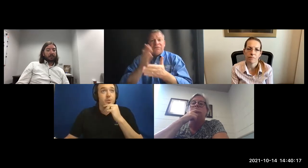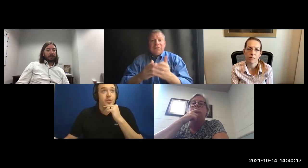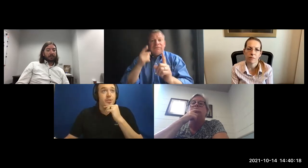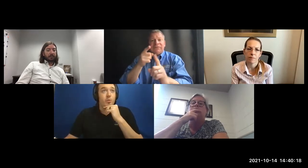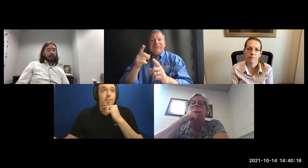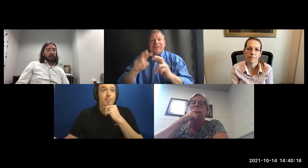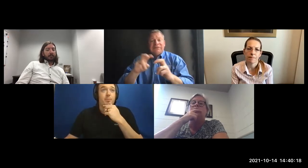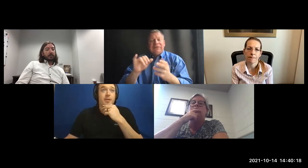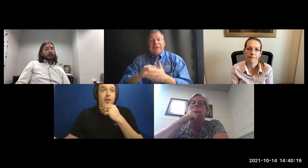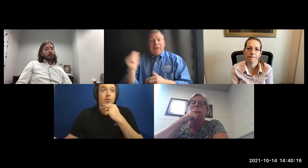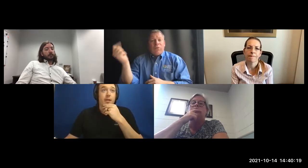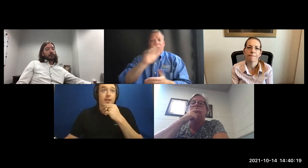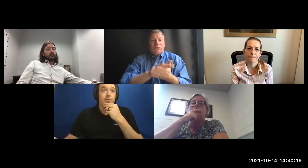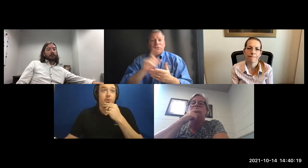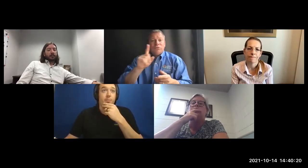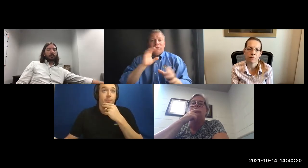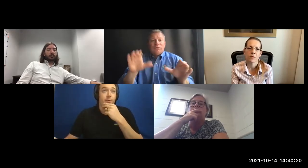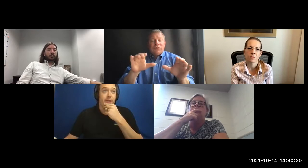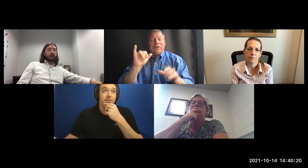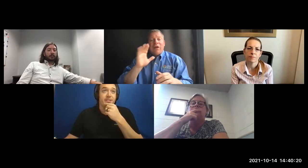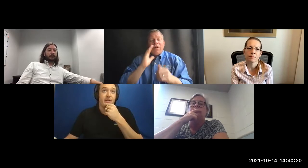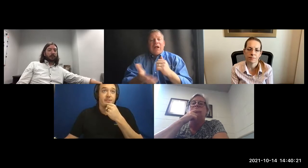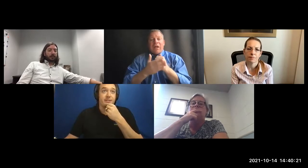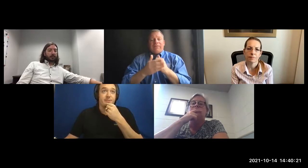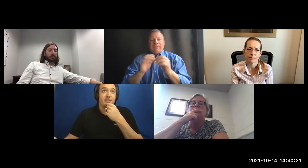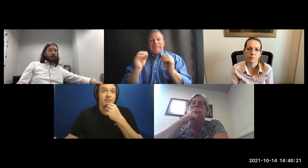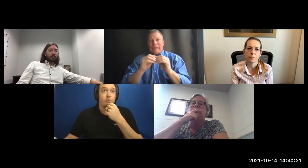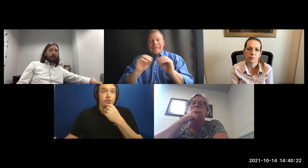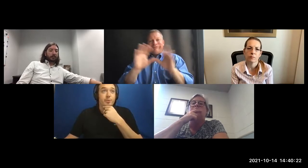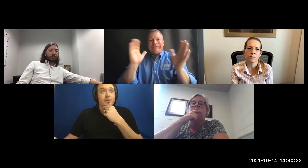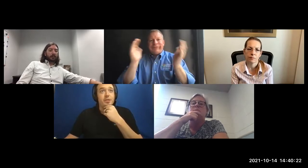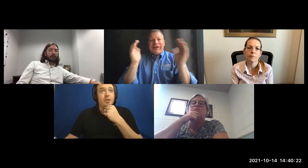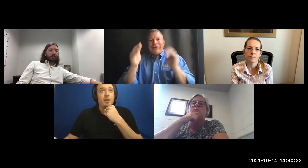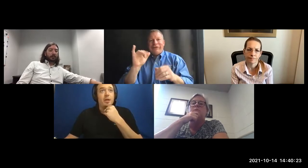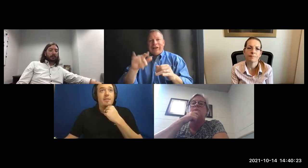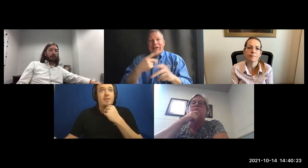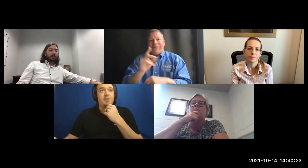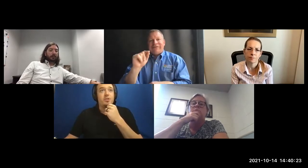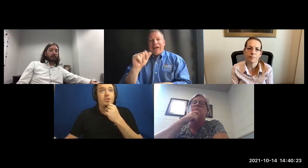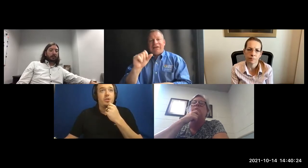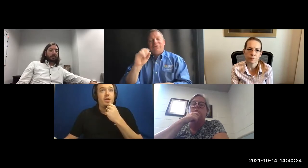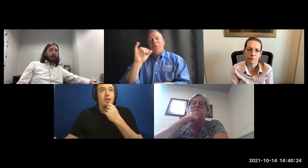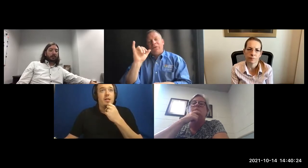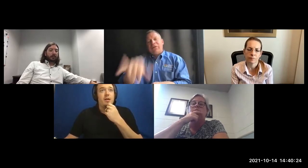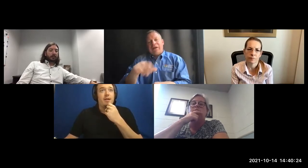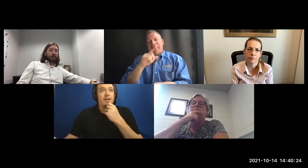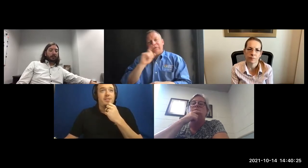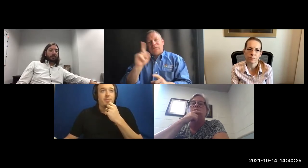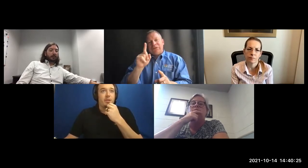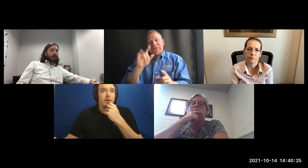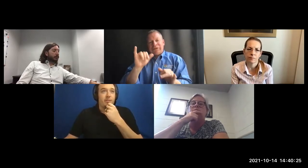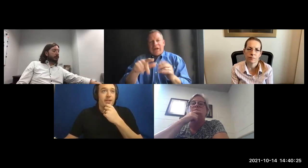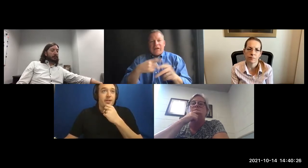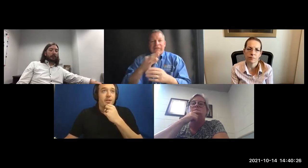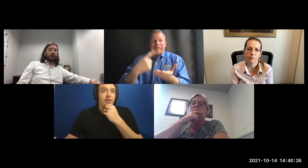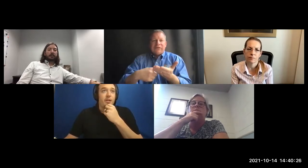assessments other schools are using. We may be able to narrow that down to a particular set of assessments that schools should be using. And this should clarify some